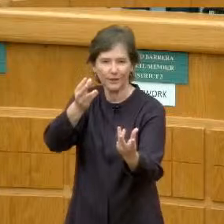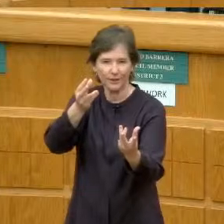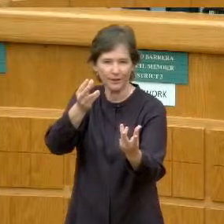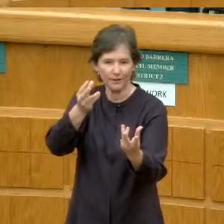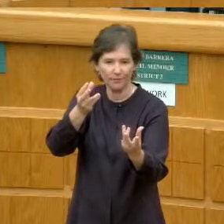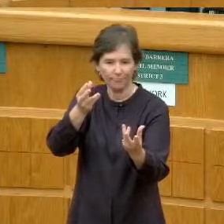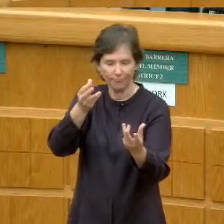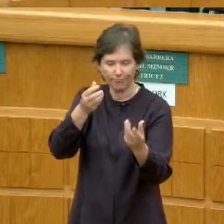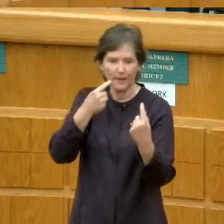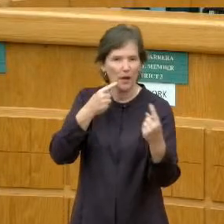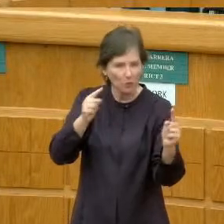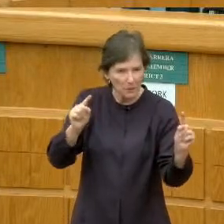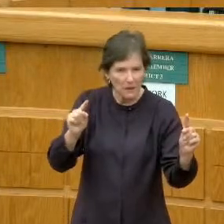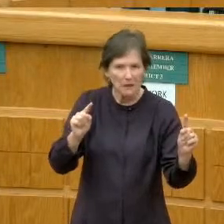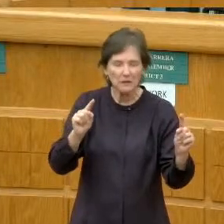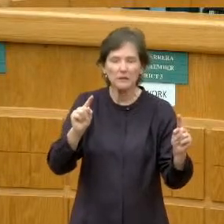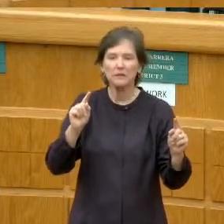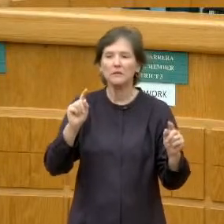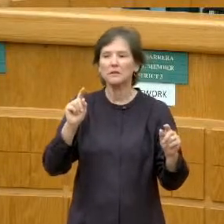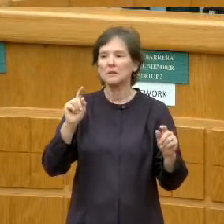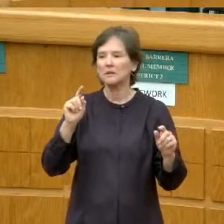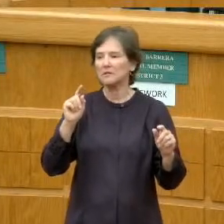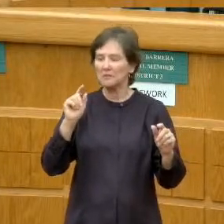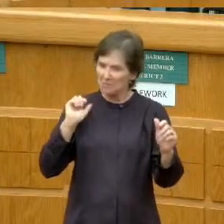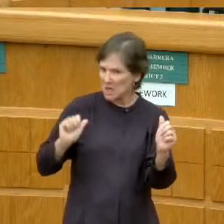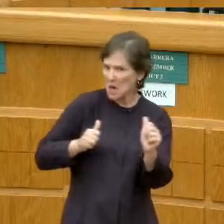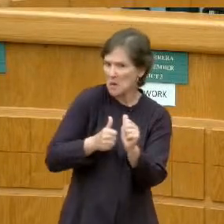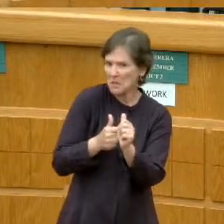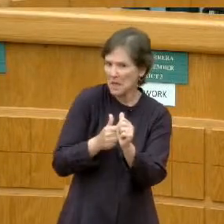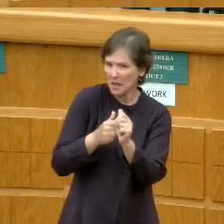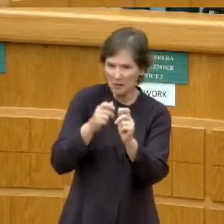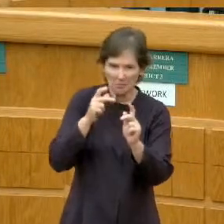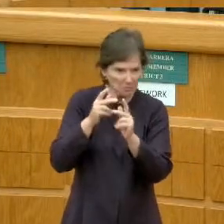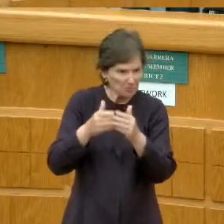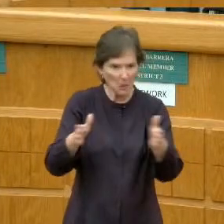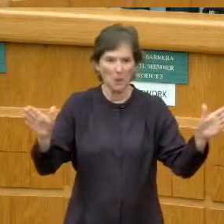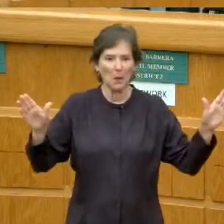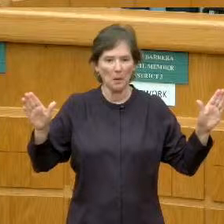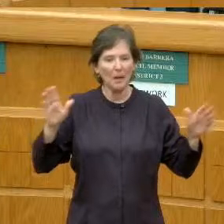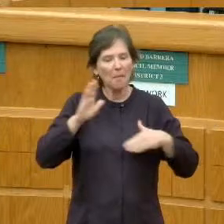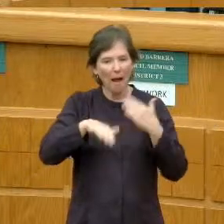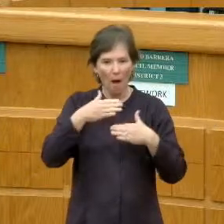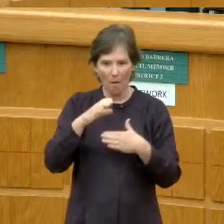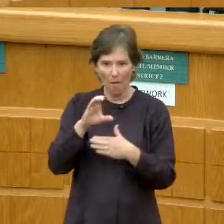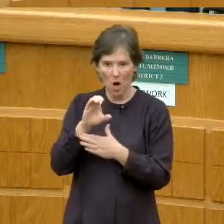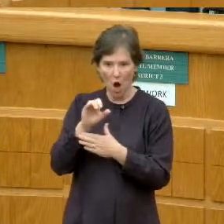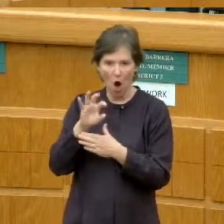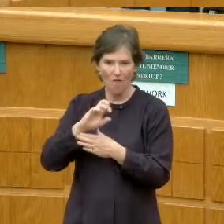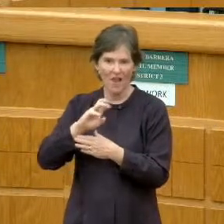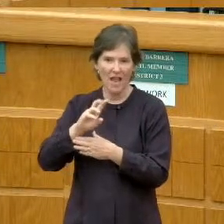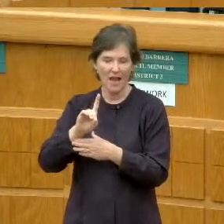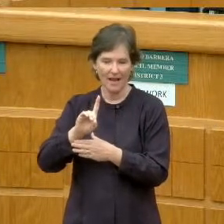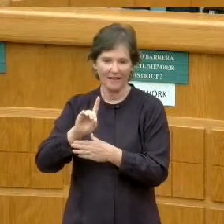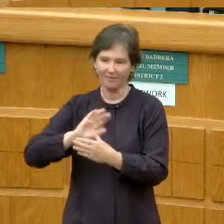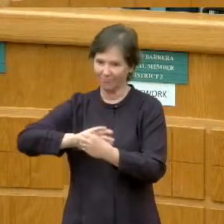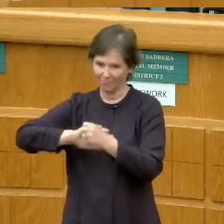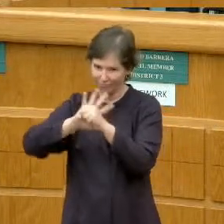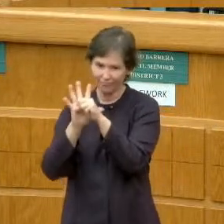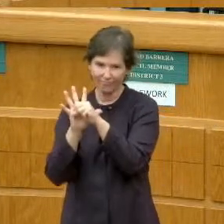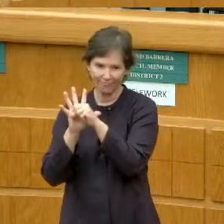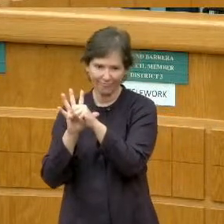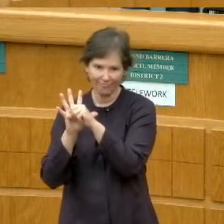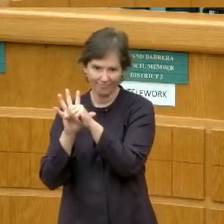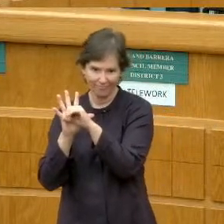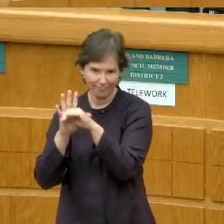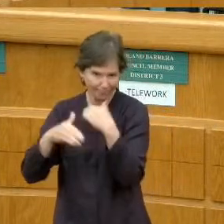briefings to keep you updated on the status of how we are in the COVID fight. And I want to thank you for